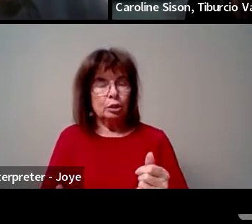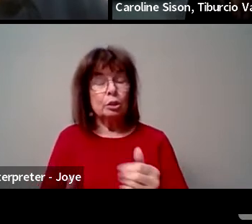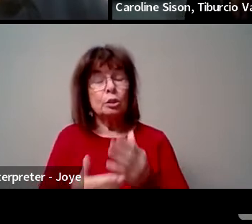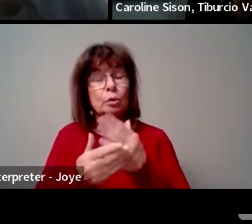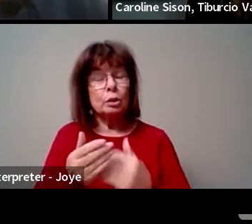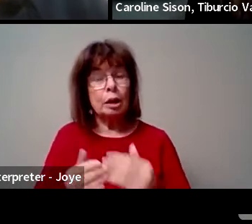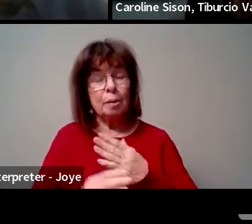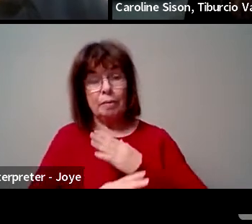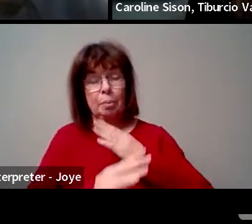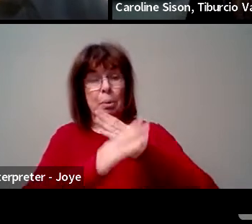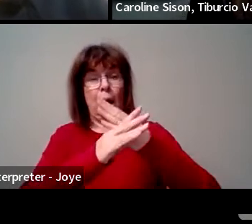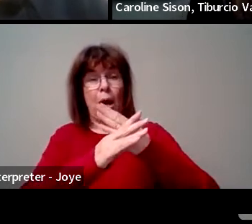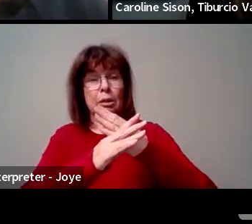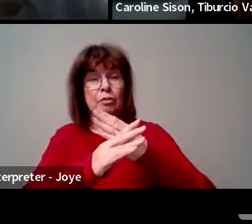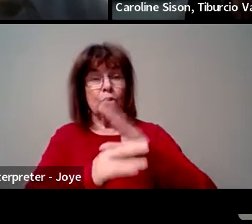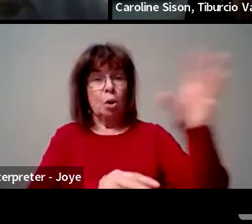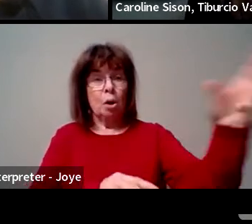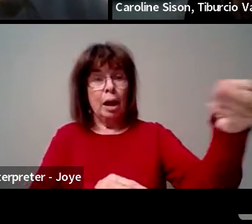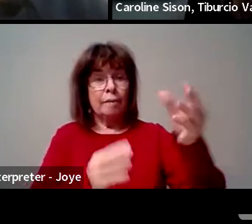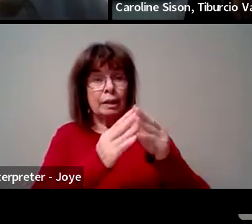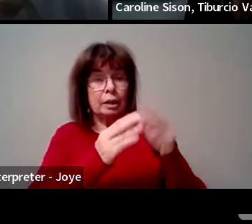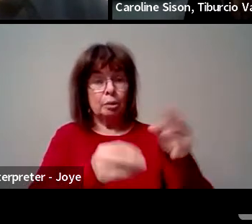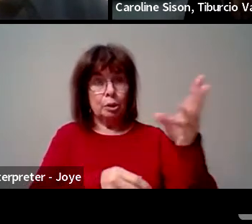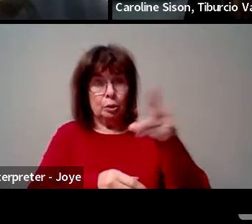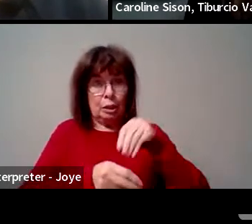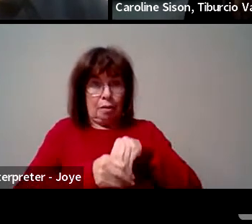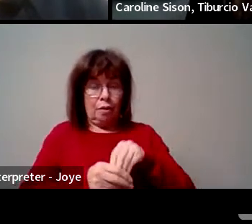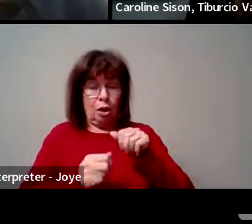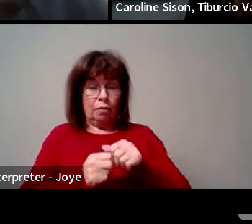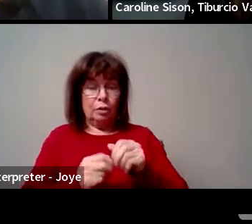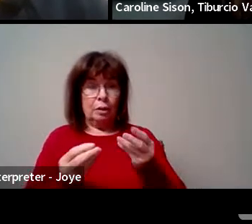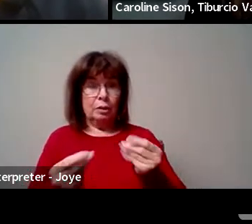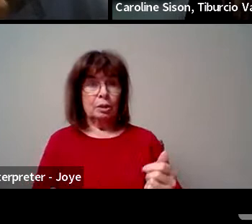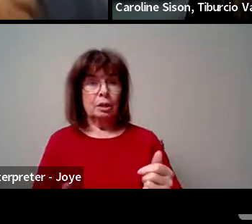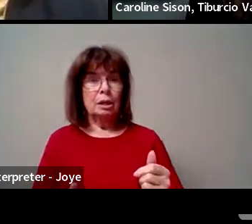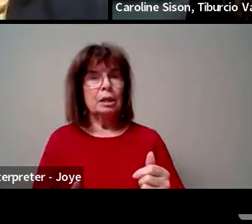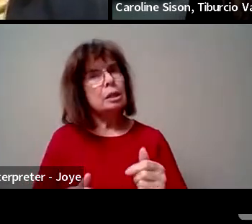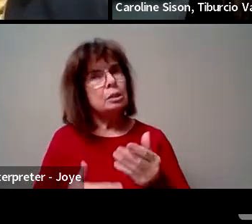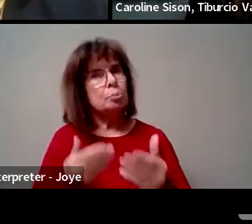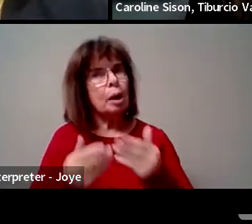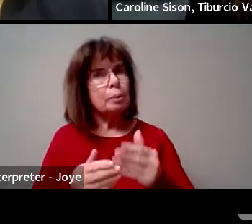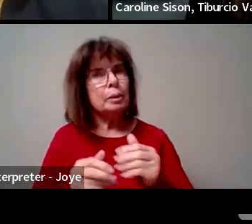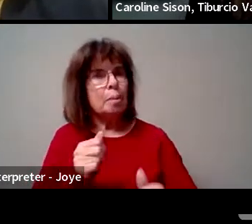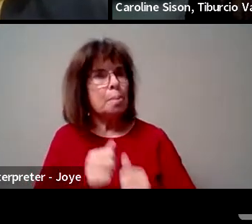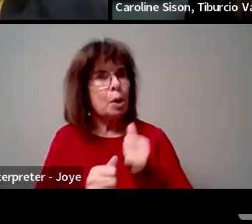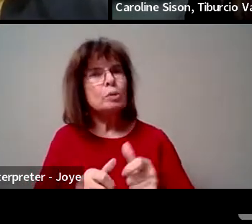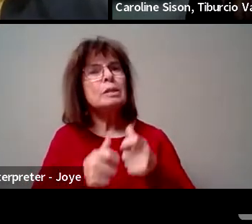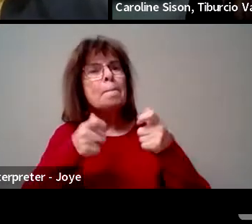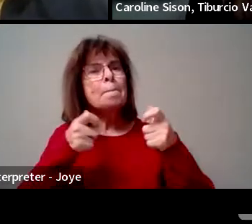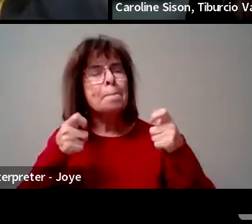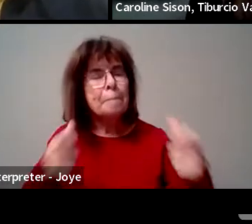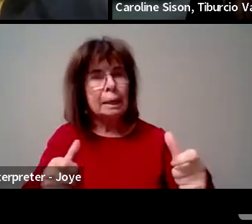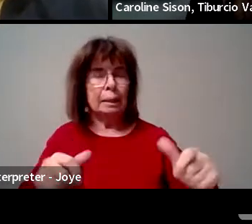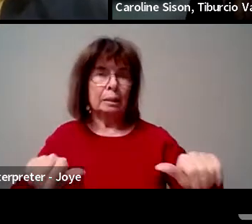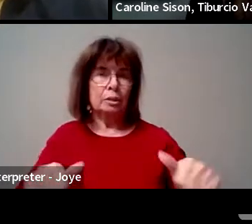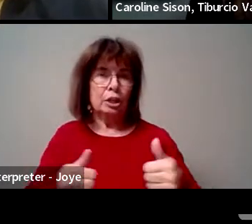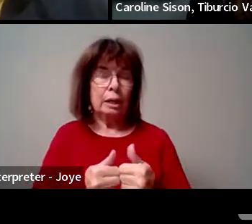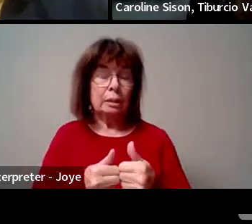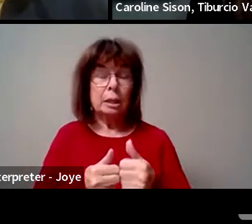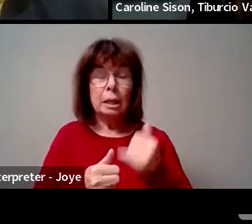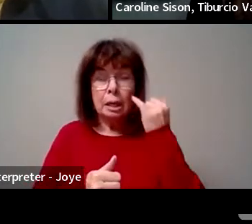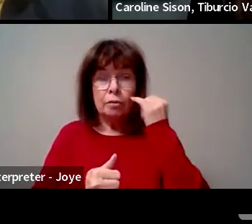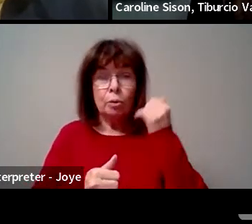embedding community in the solutions is probably the biggest challenge, that if we could get over that, I think we